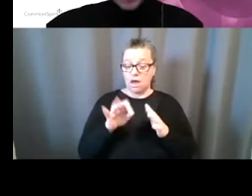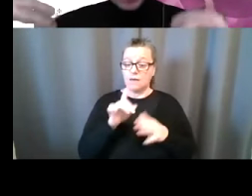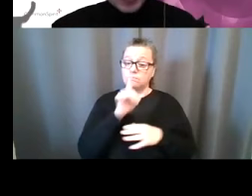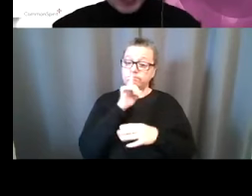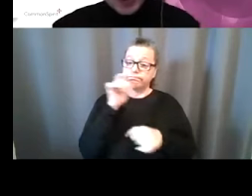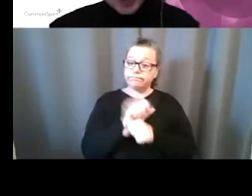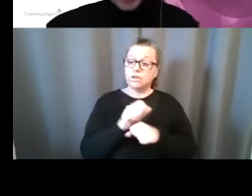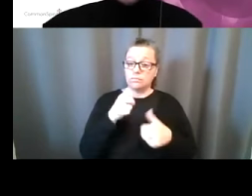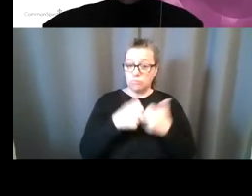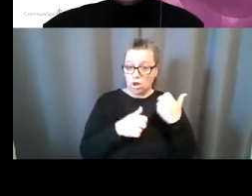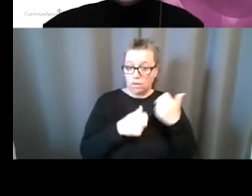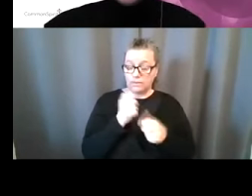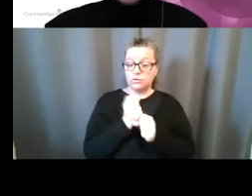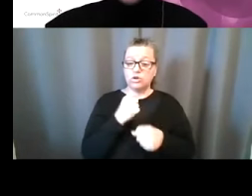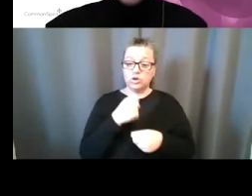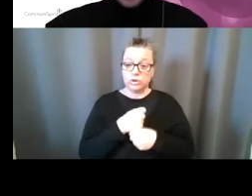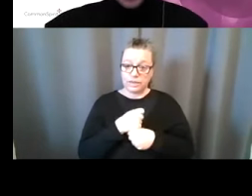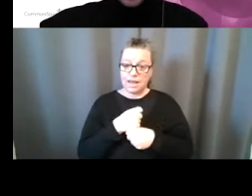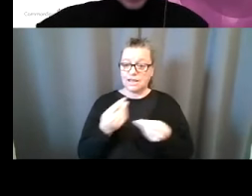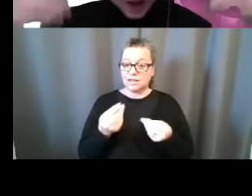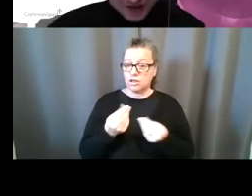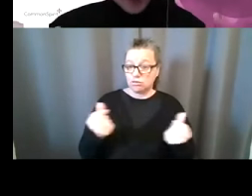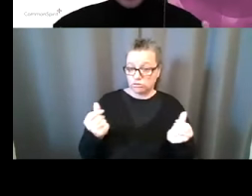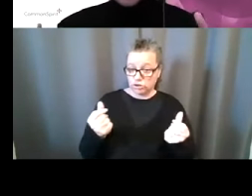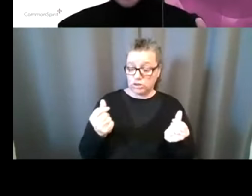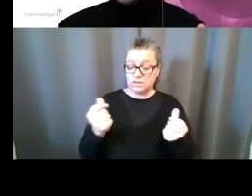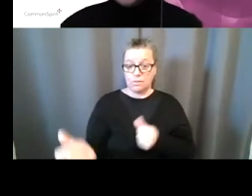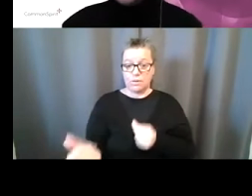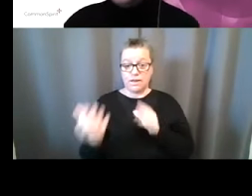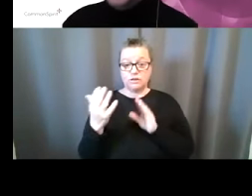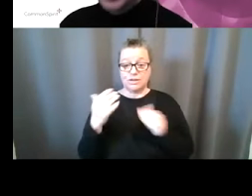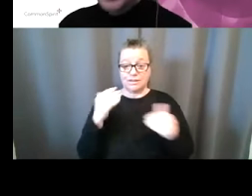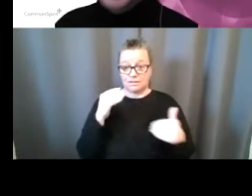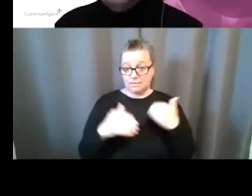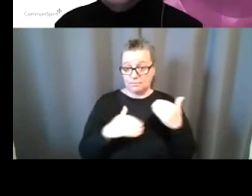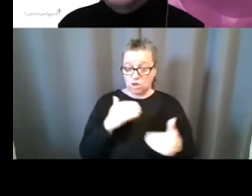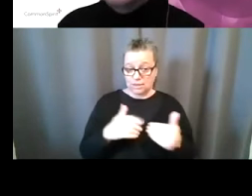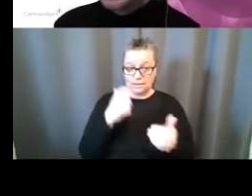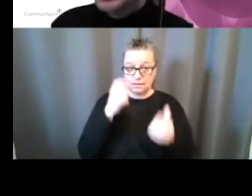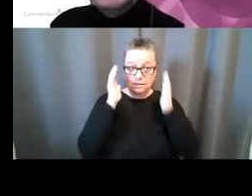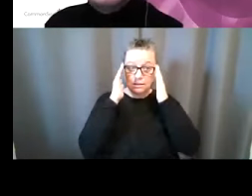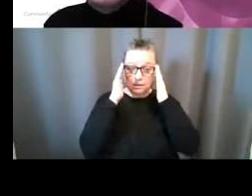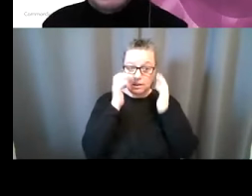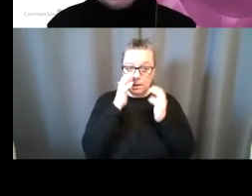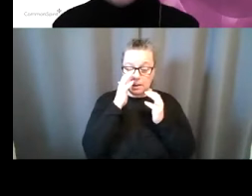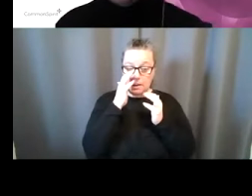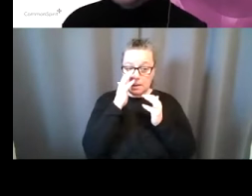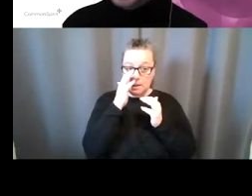in order to create solutions that would address the process. And I think just